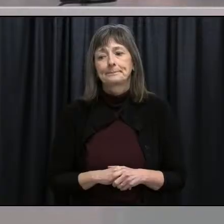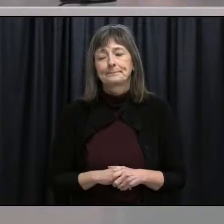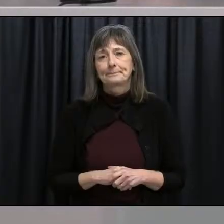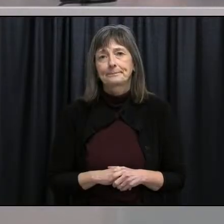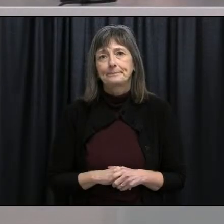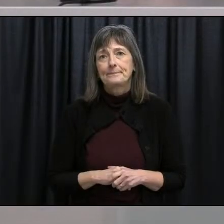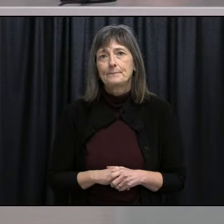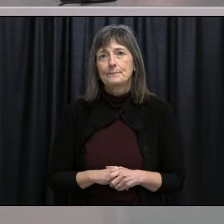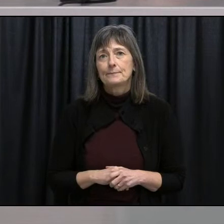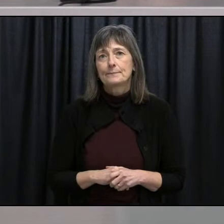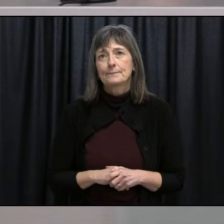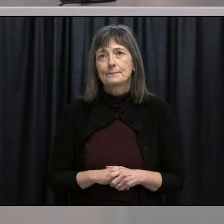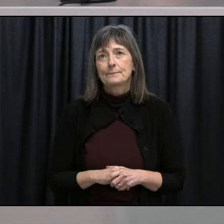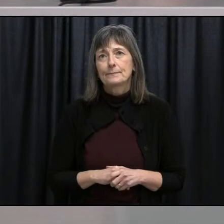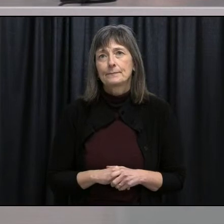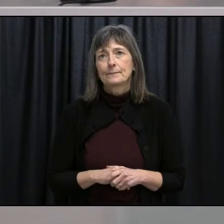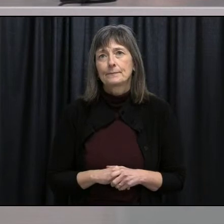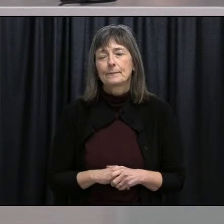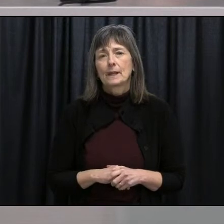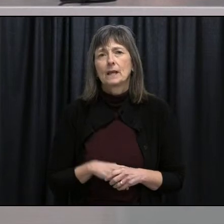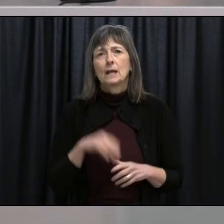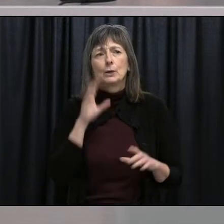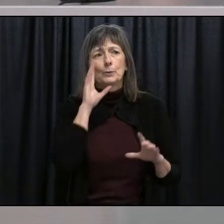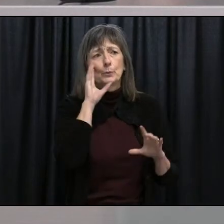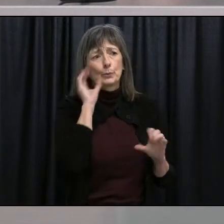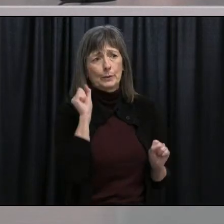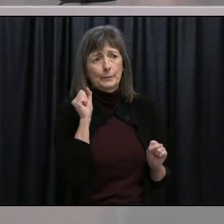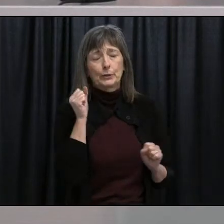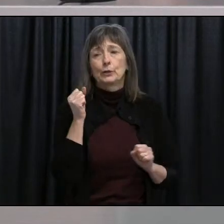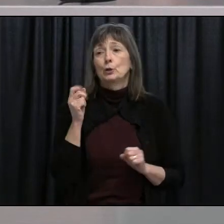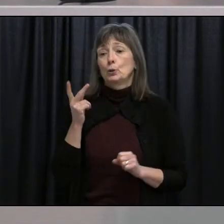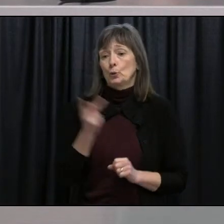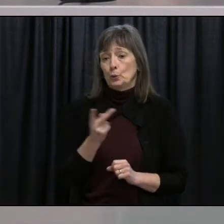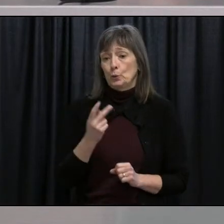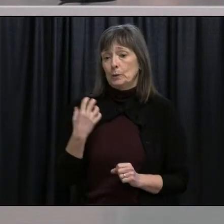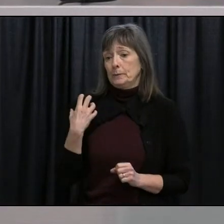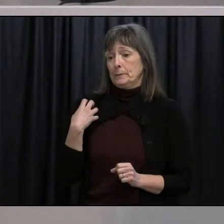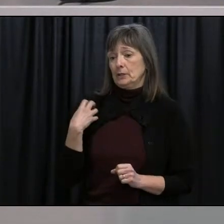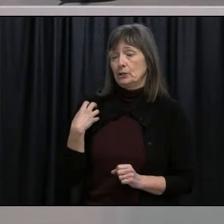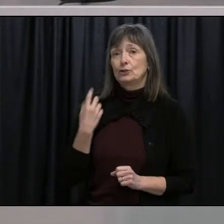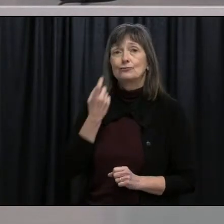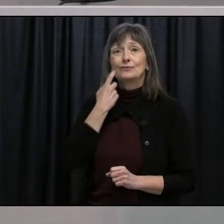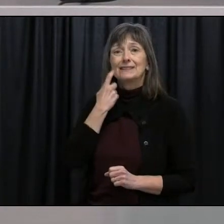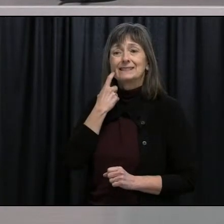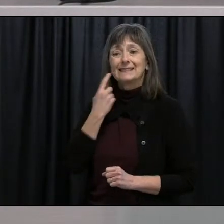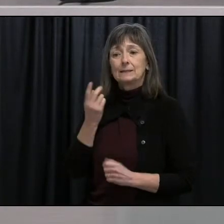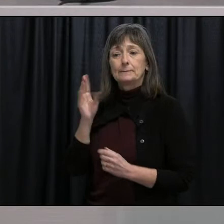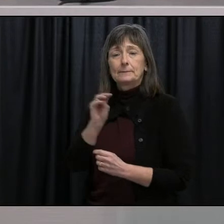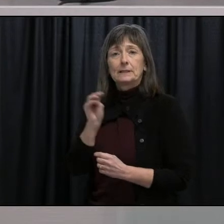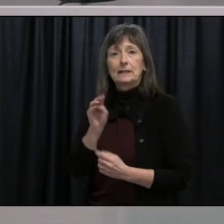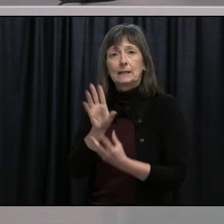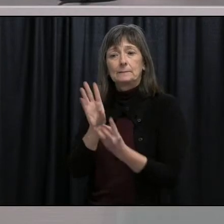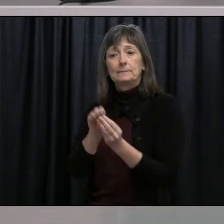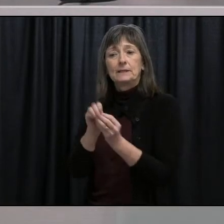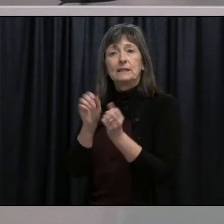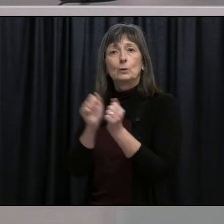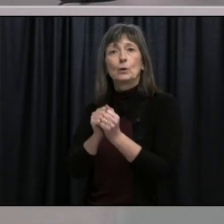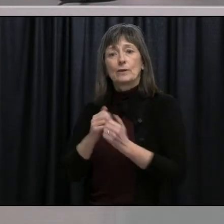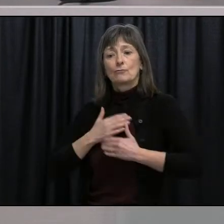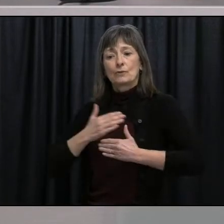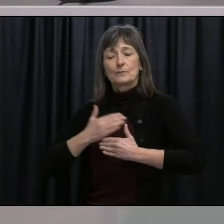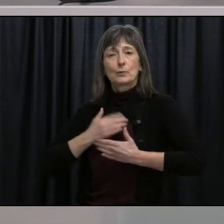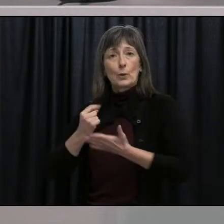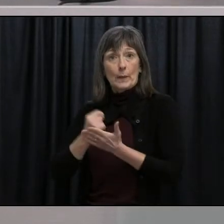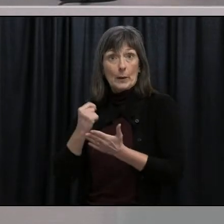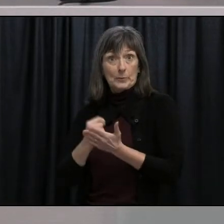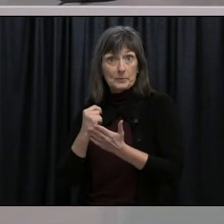Thank you. And Premier, I understand you and Minister Haggie met with the union that represents respiratory therapists on Monday. Are either of you concerned about the number